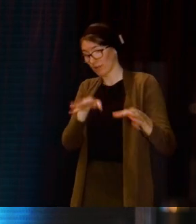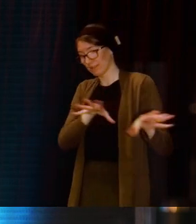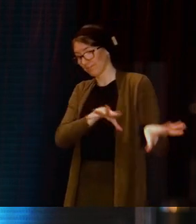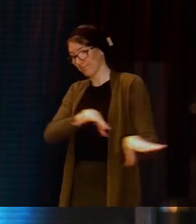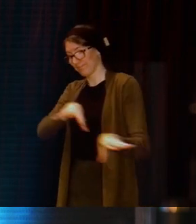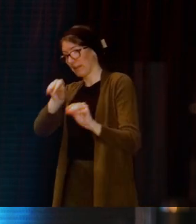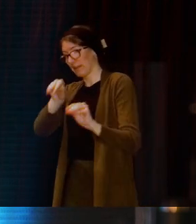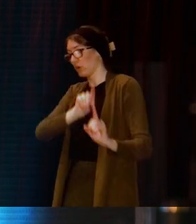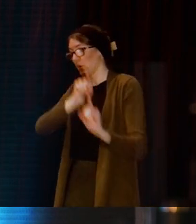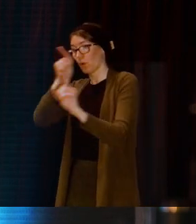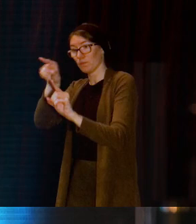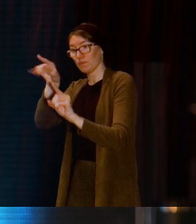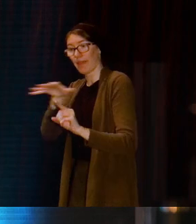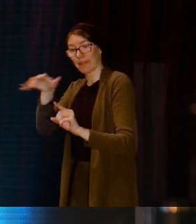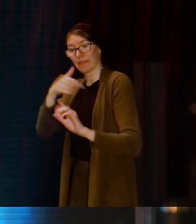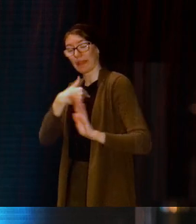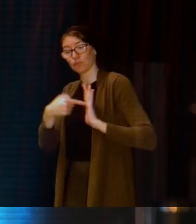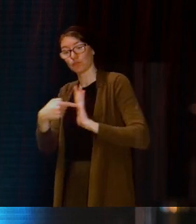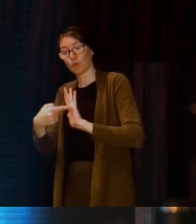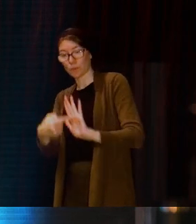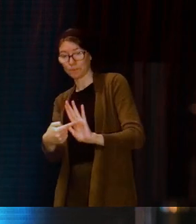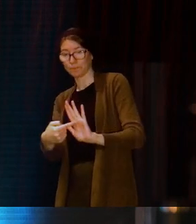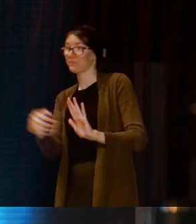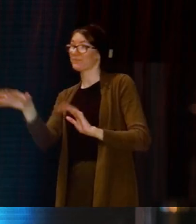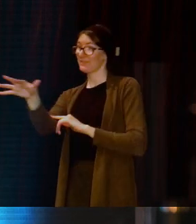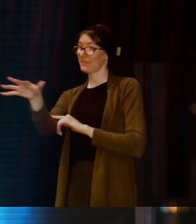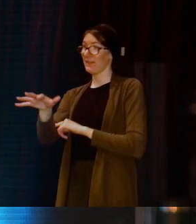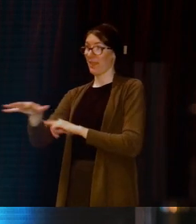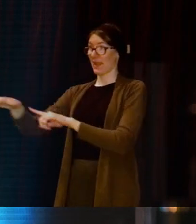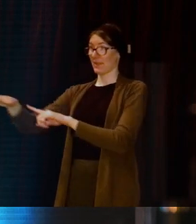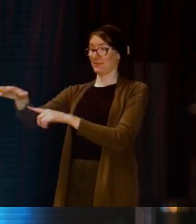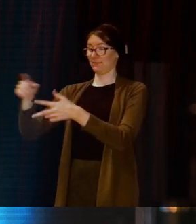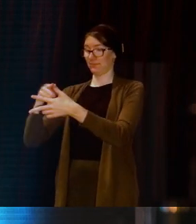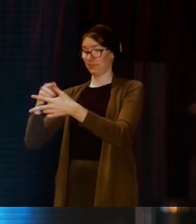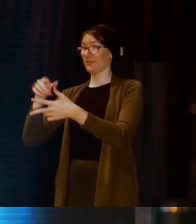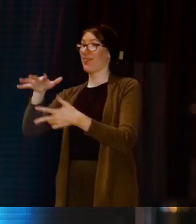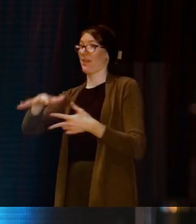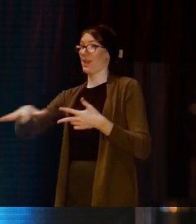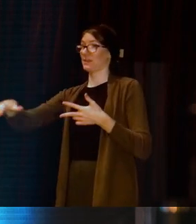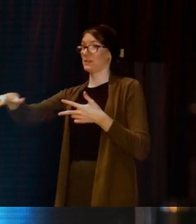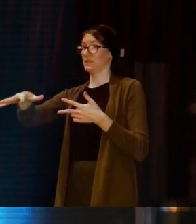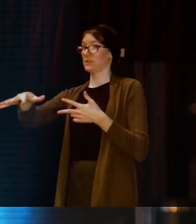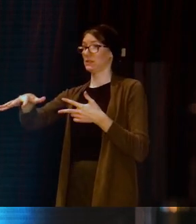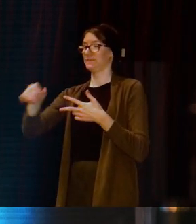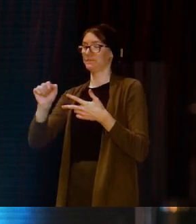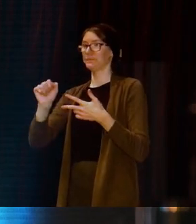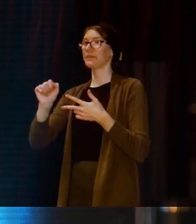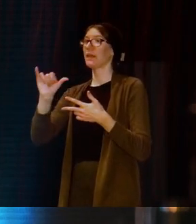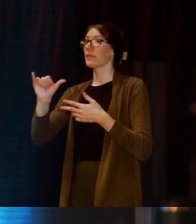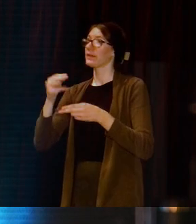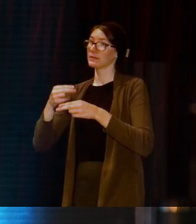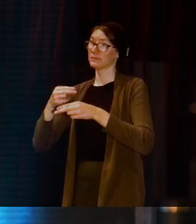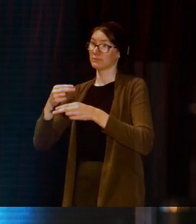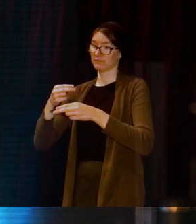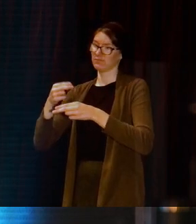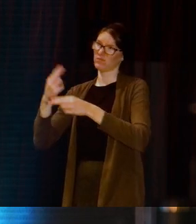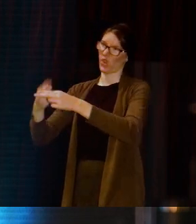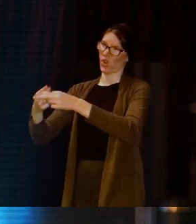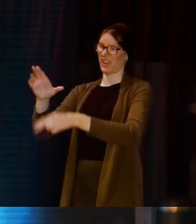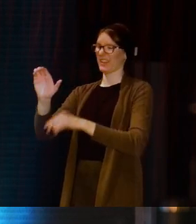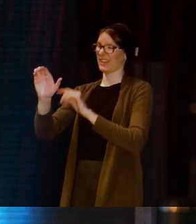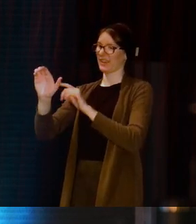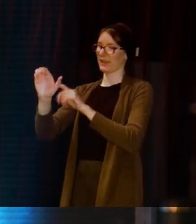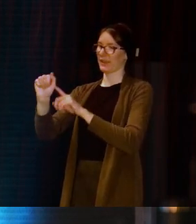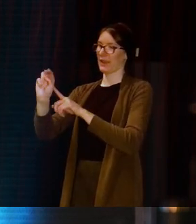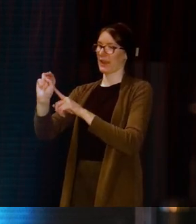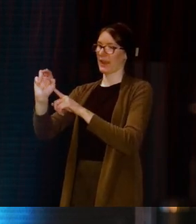land which I will show you." So that's your first part, the land. What is it? At that time, it was called Canaan. Once